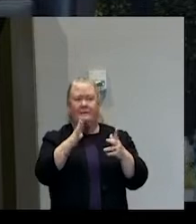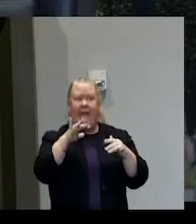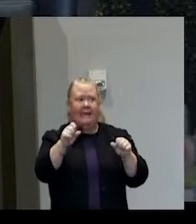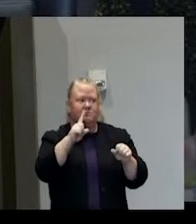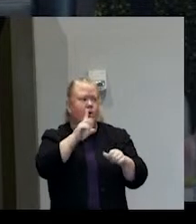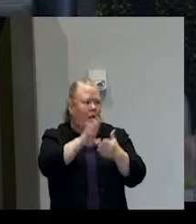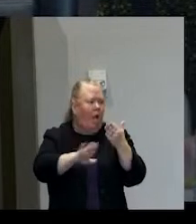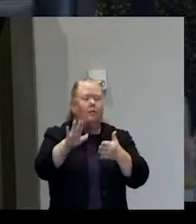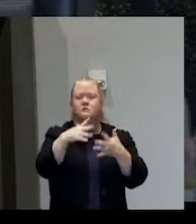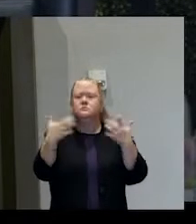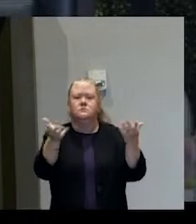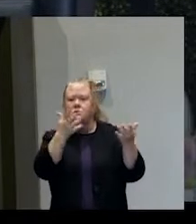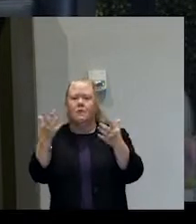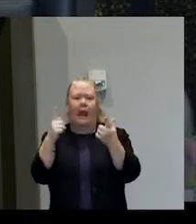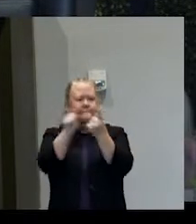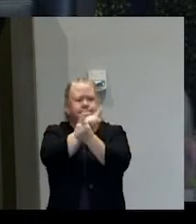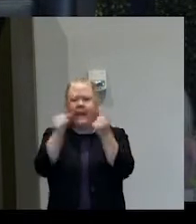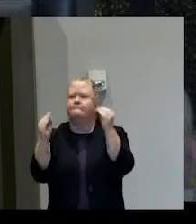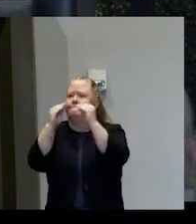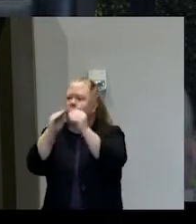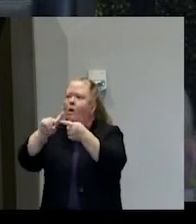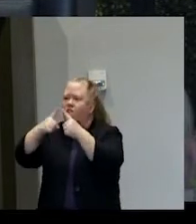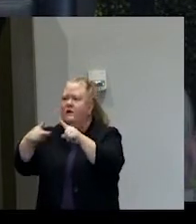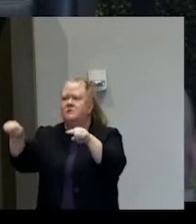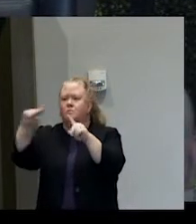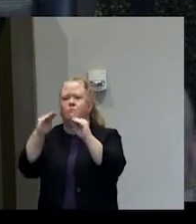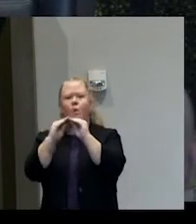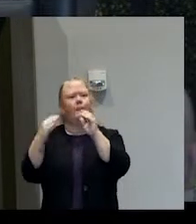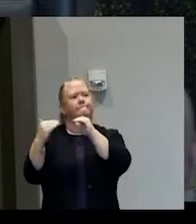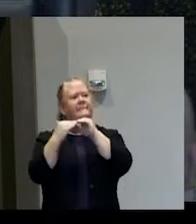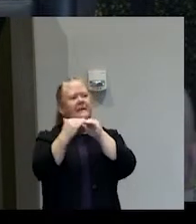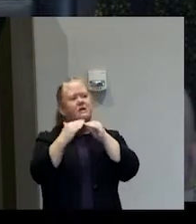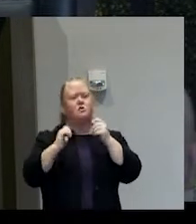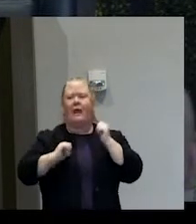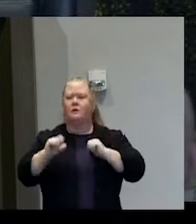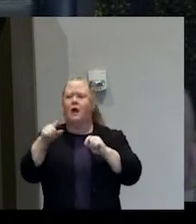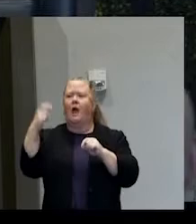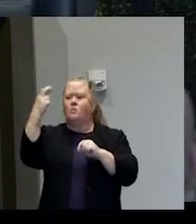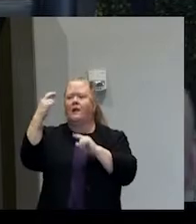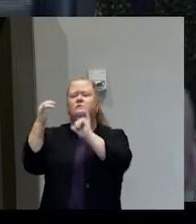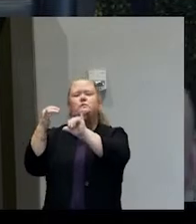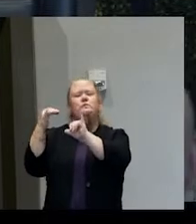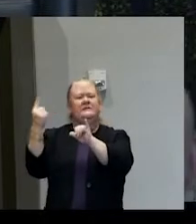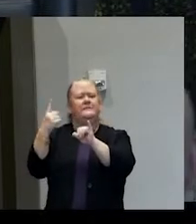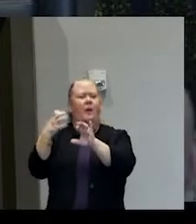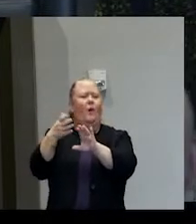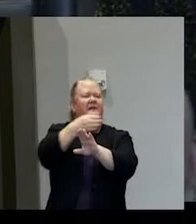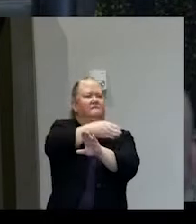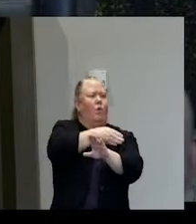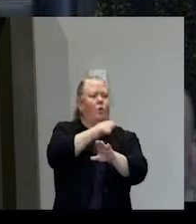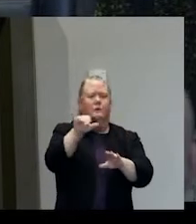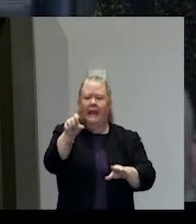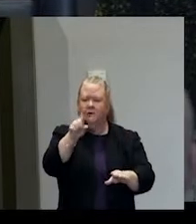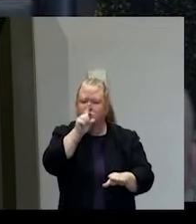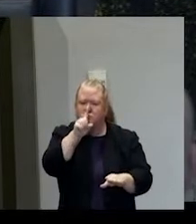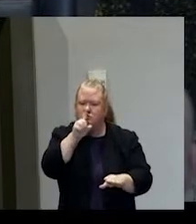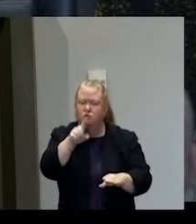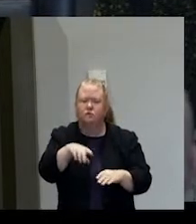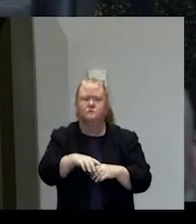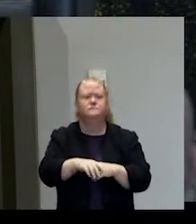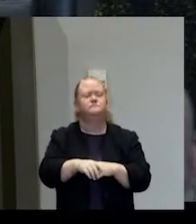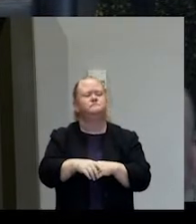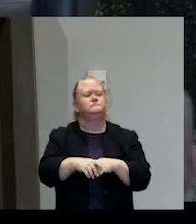college when I, again, met more peers that were more acting-oriented and realized that it was something that I really wanted to push forward with.